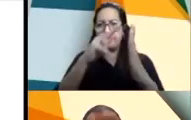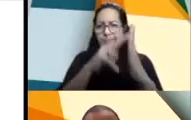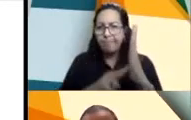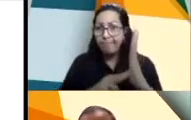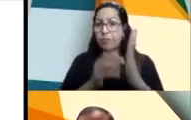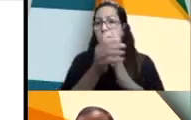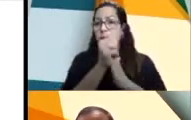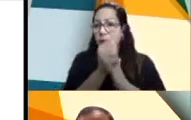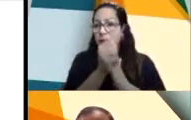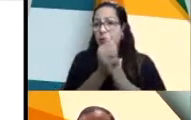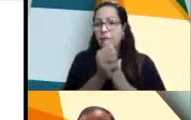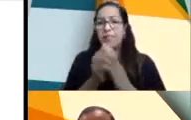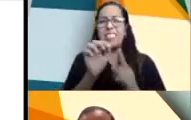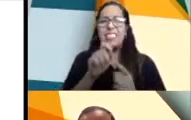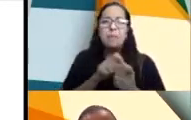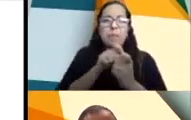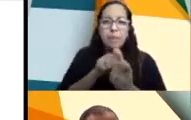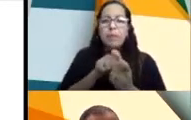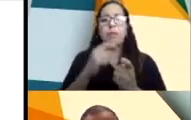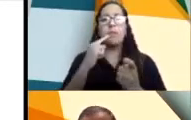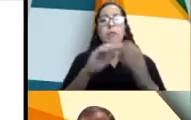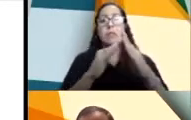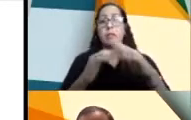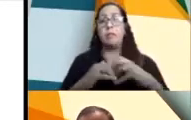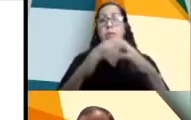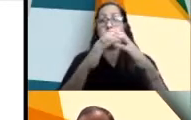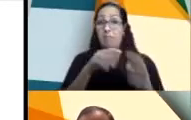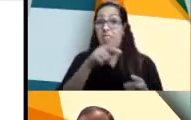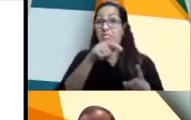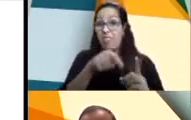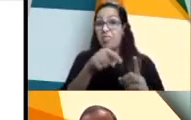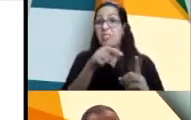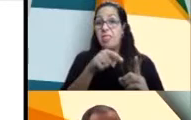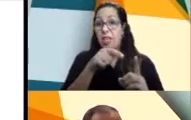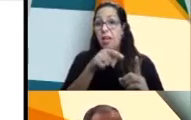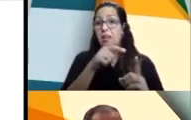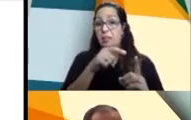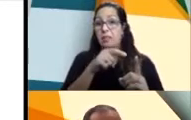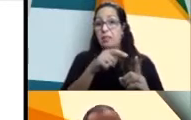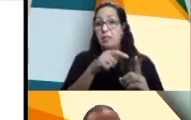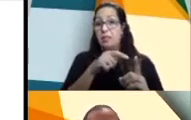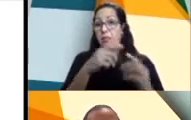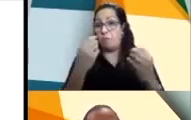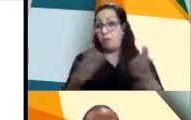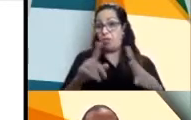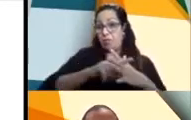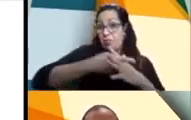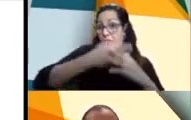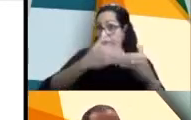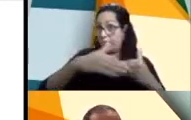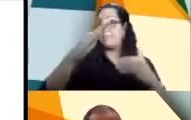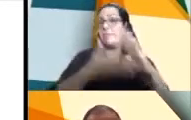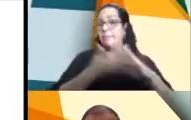for city revitalization program, because it's the program that has been already launched, and